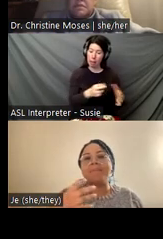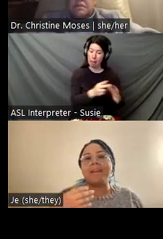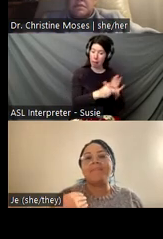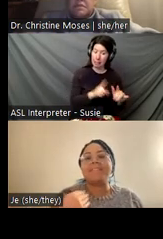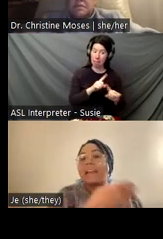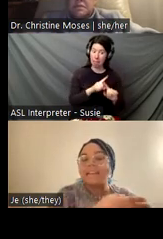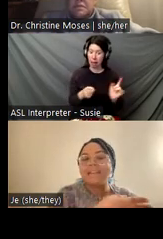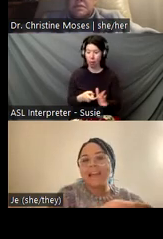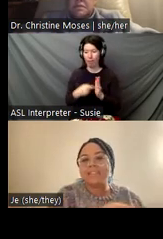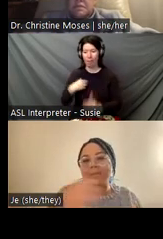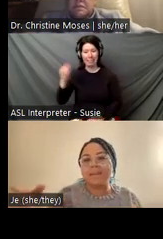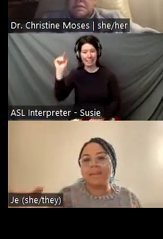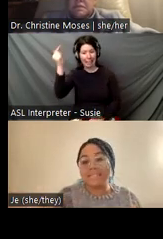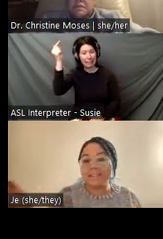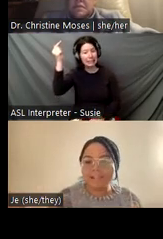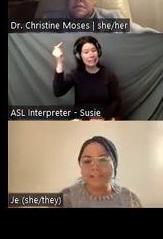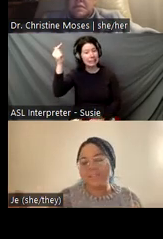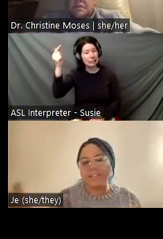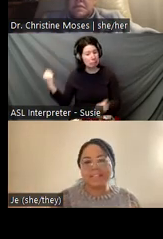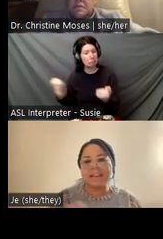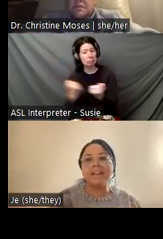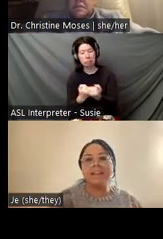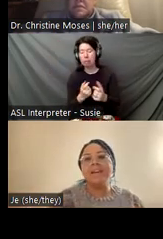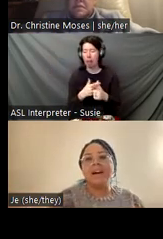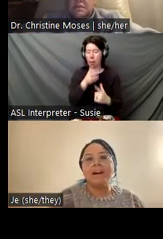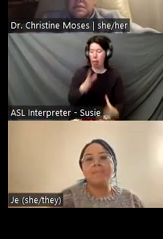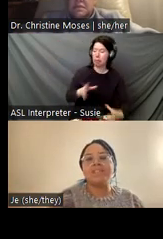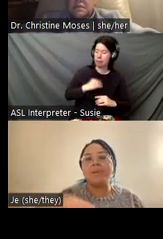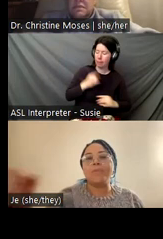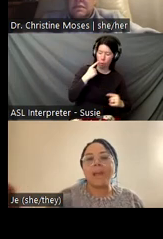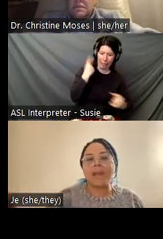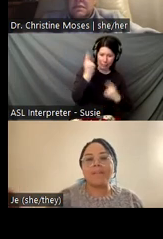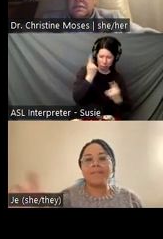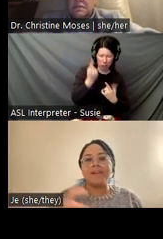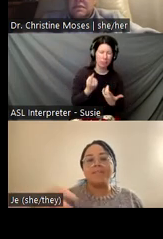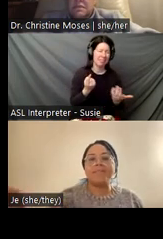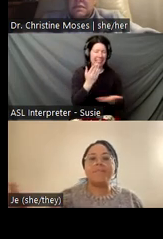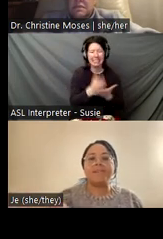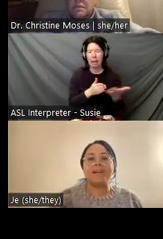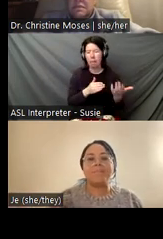they have to have it seconded to actually be considered or something like that. But just some way